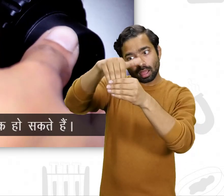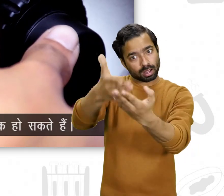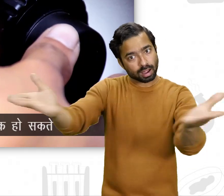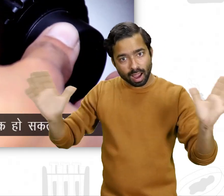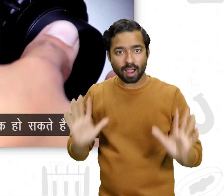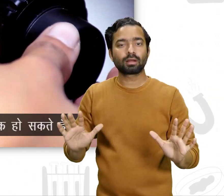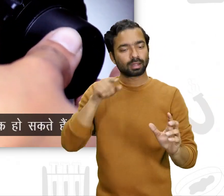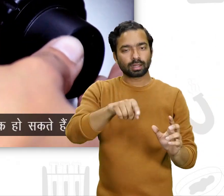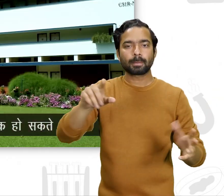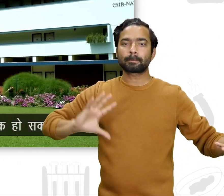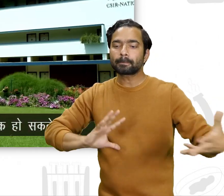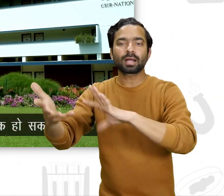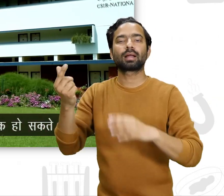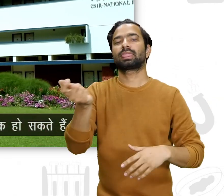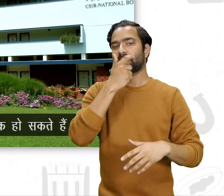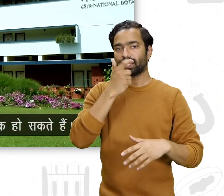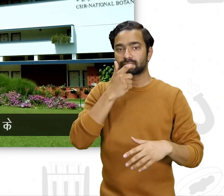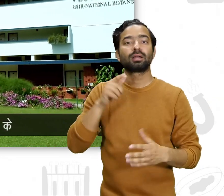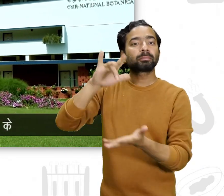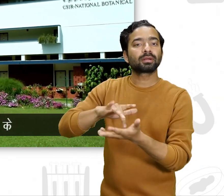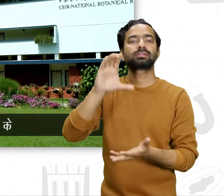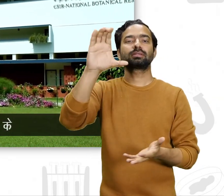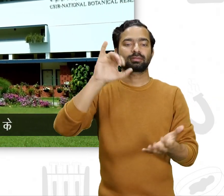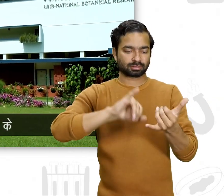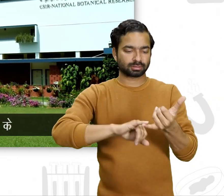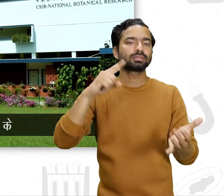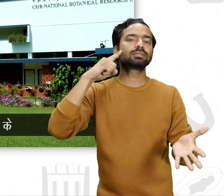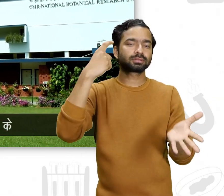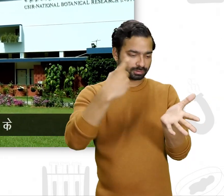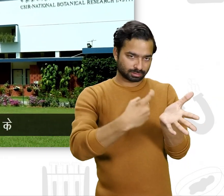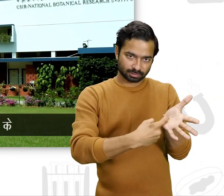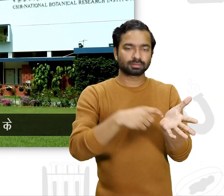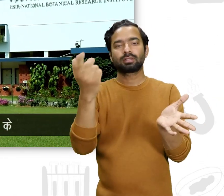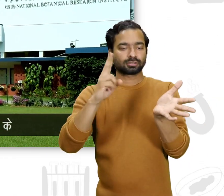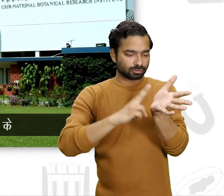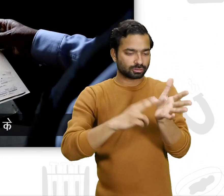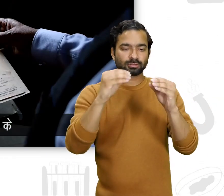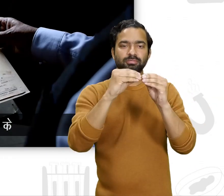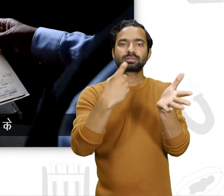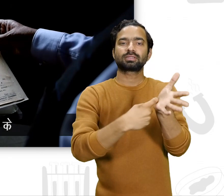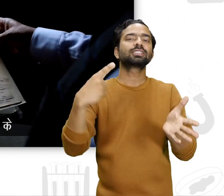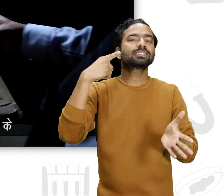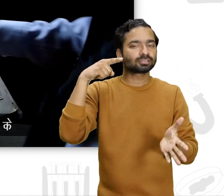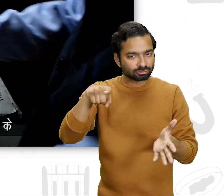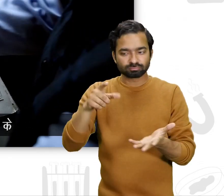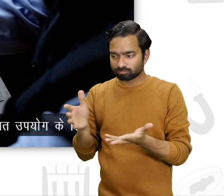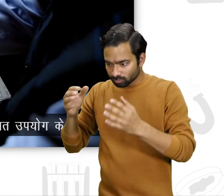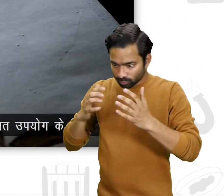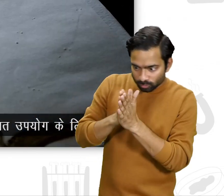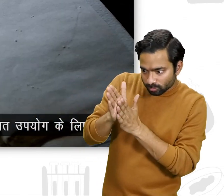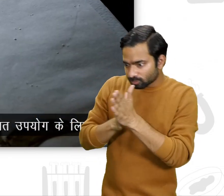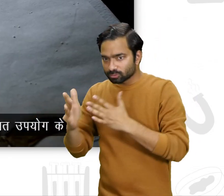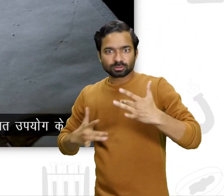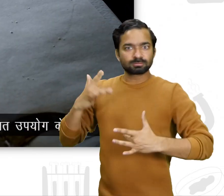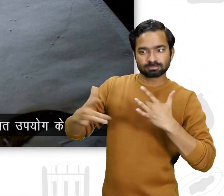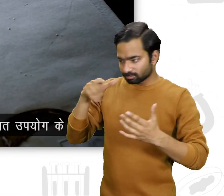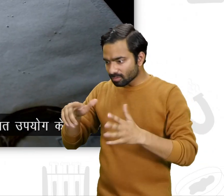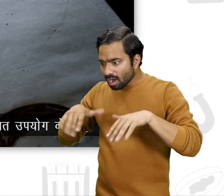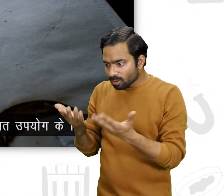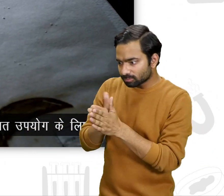to be used to develop a product. CSIR NBRI is actively engaged in